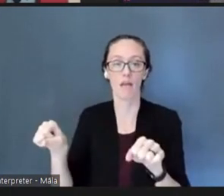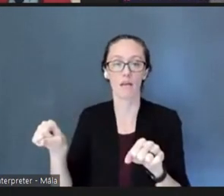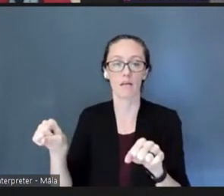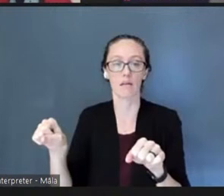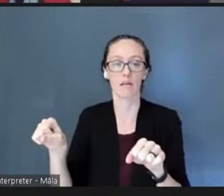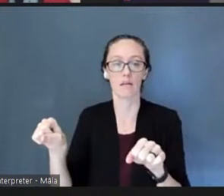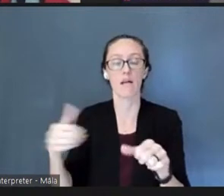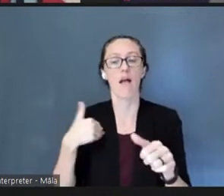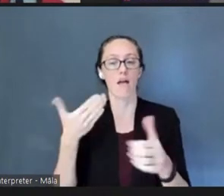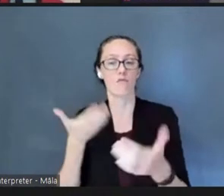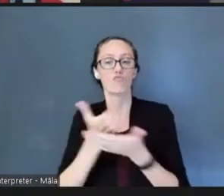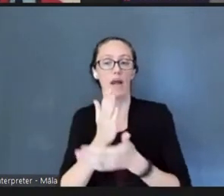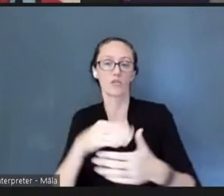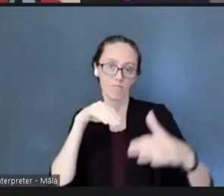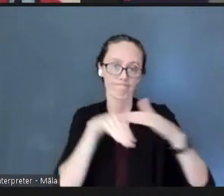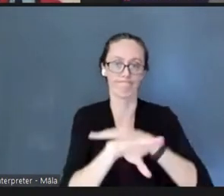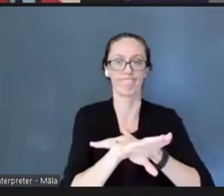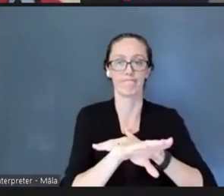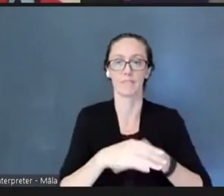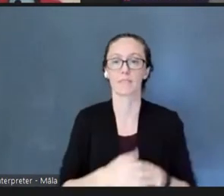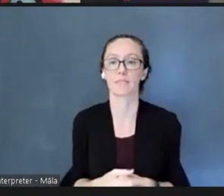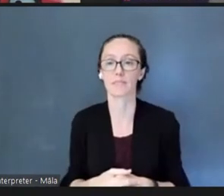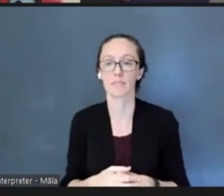have a right of entry.